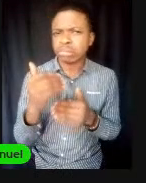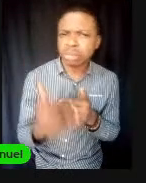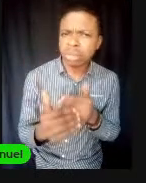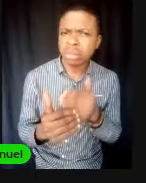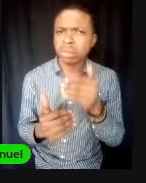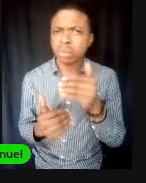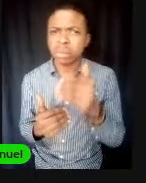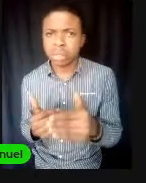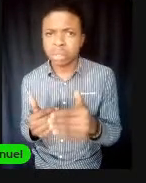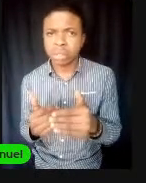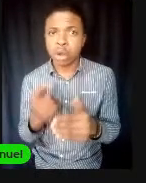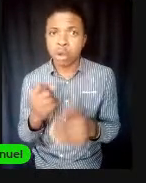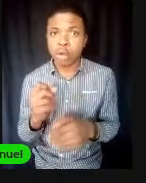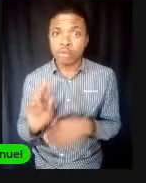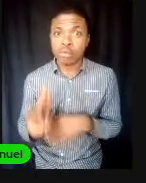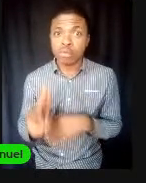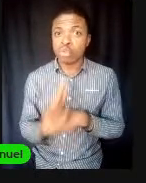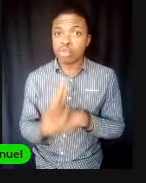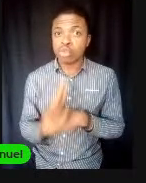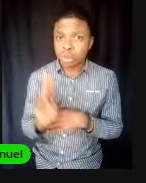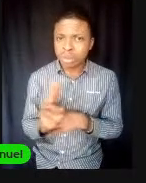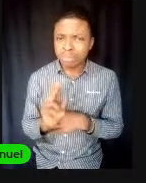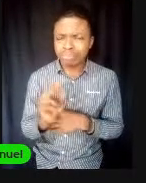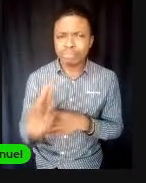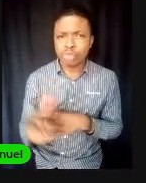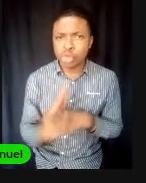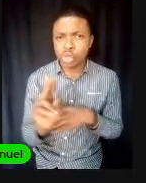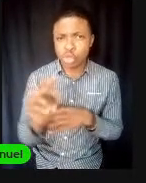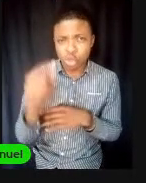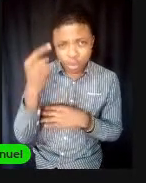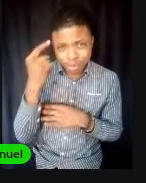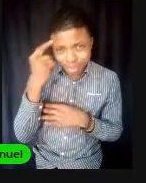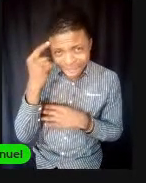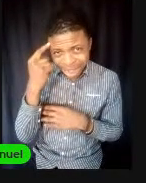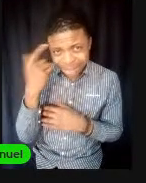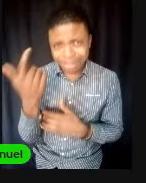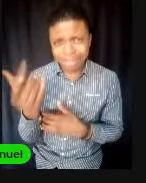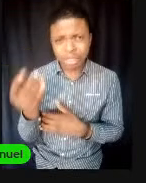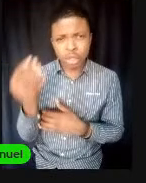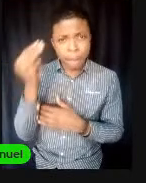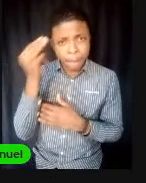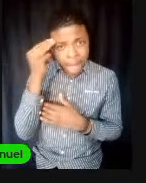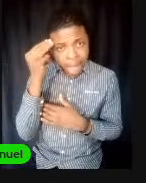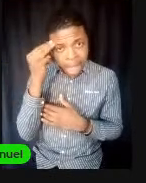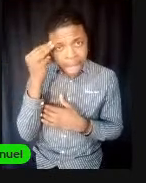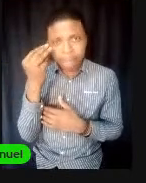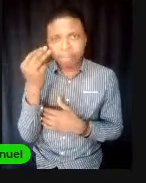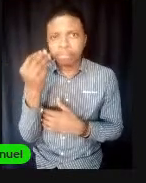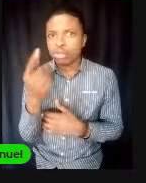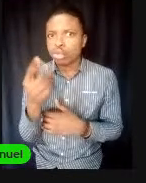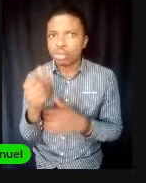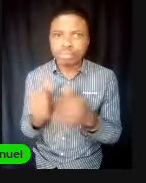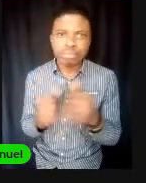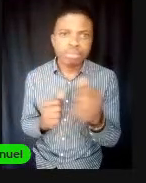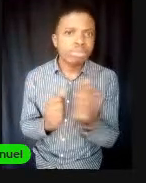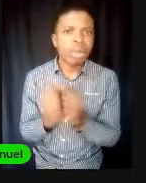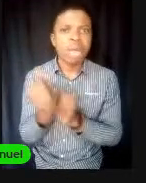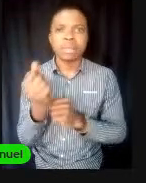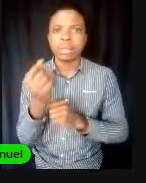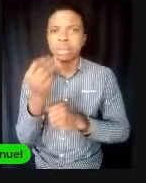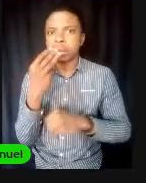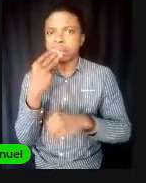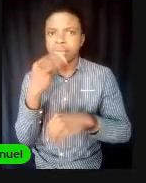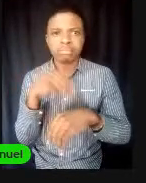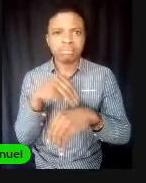now. That is the basics. You use your creative mind, you pass the message as simple as possible and